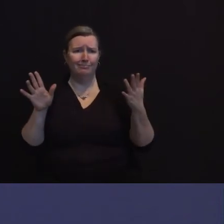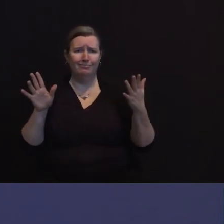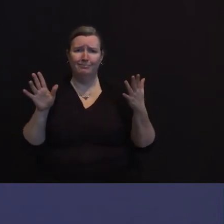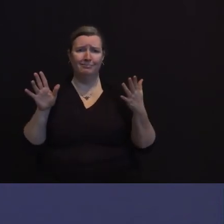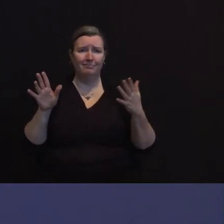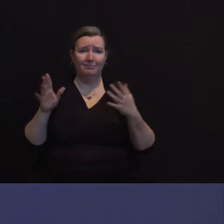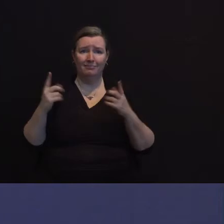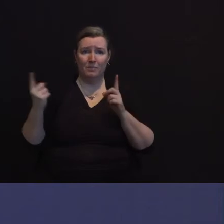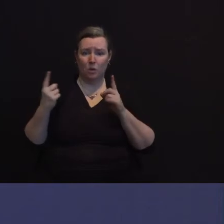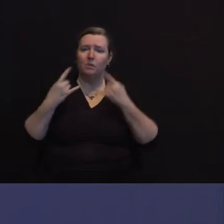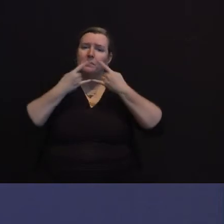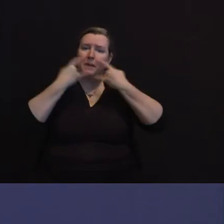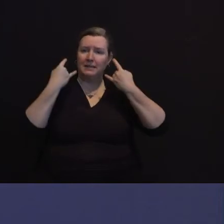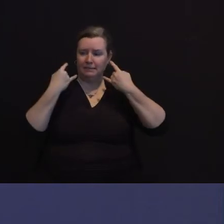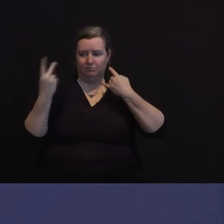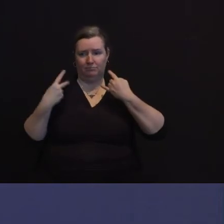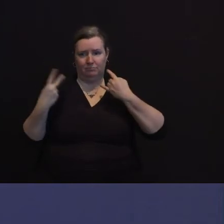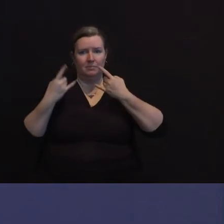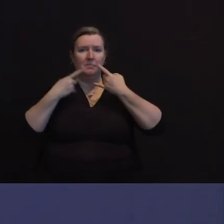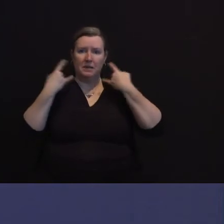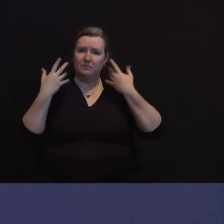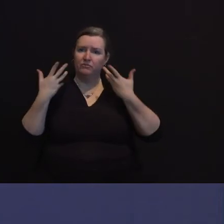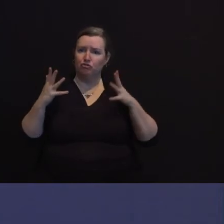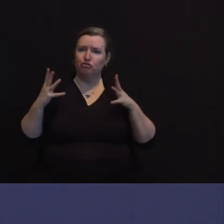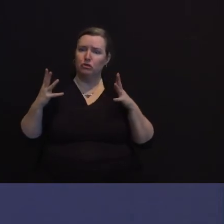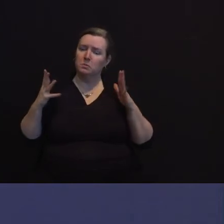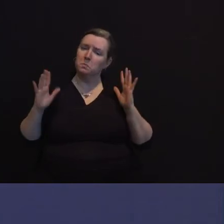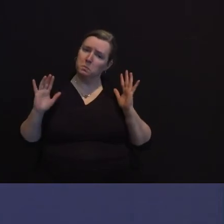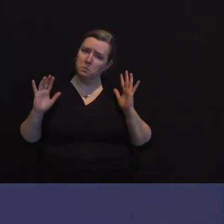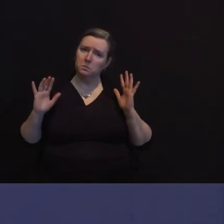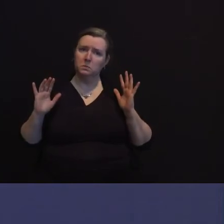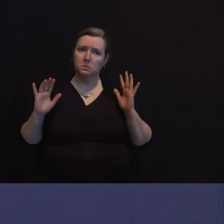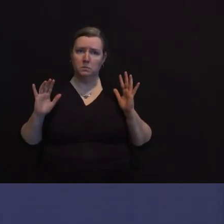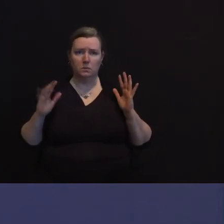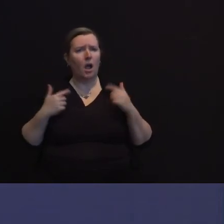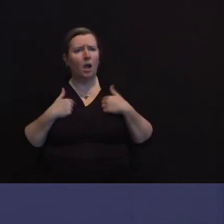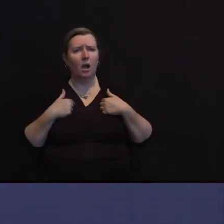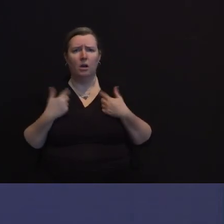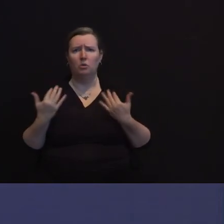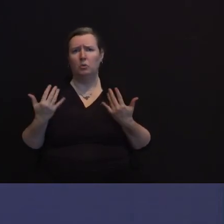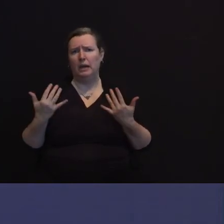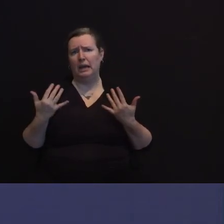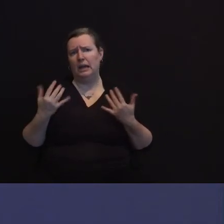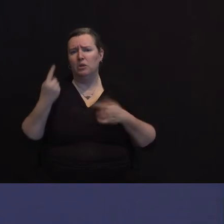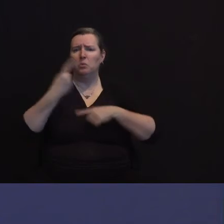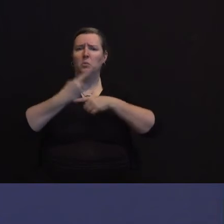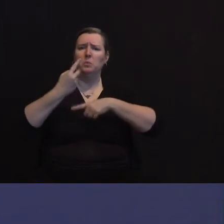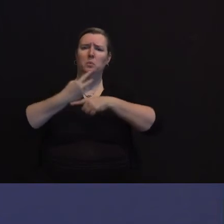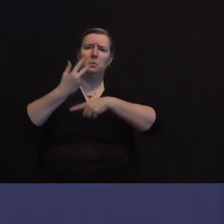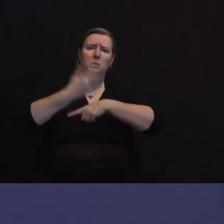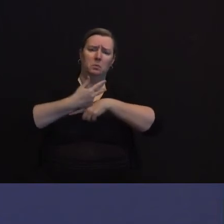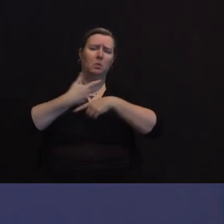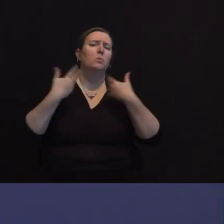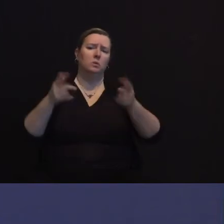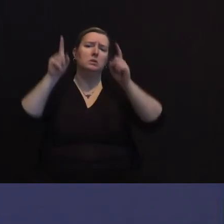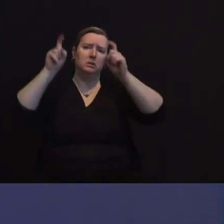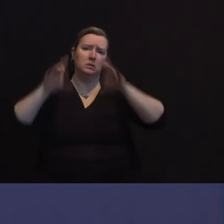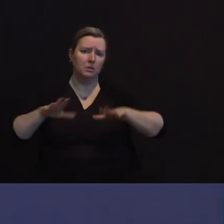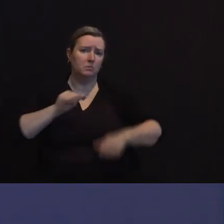said that, I will likely wait a couple of days with Judy's blessing and get a test myself.